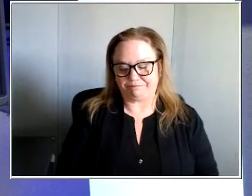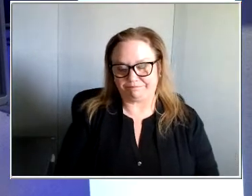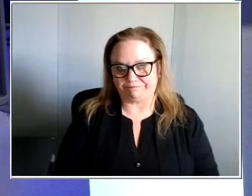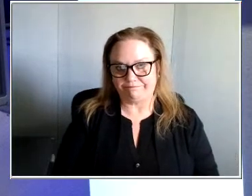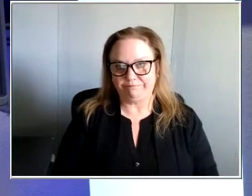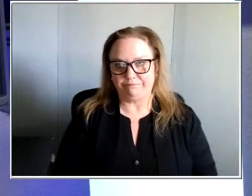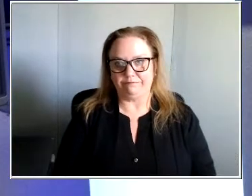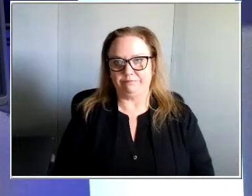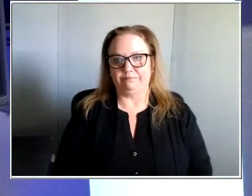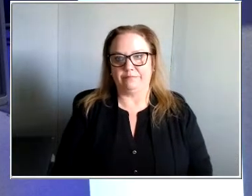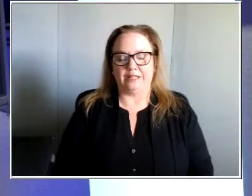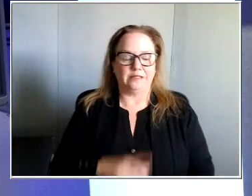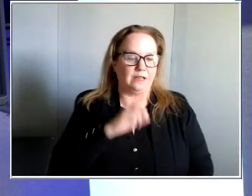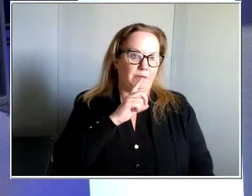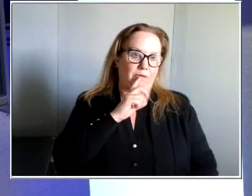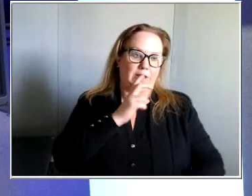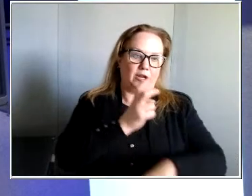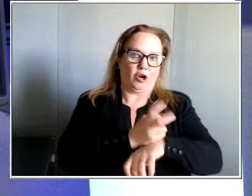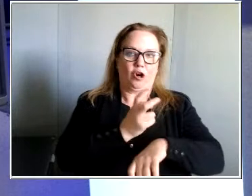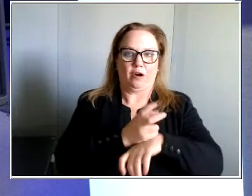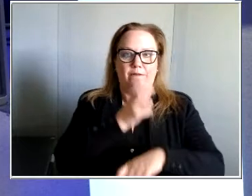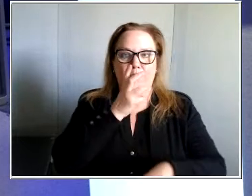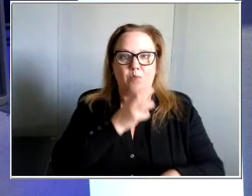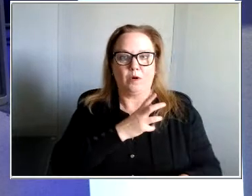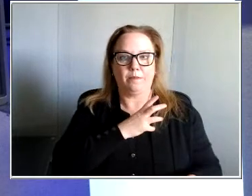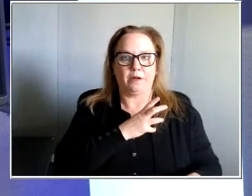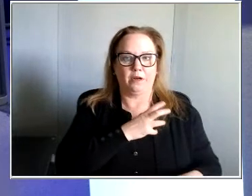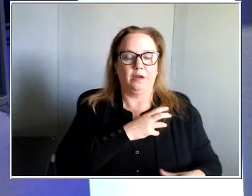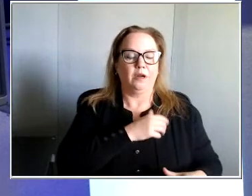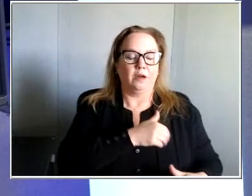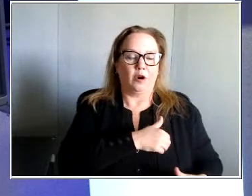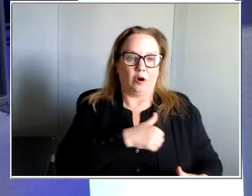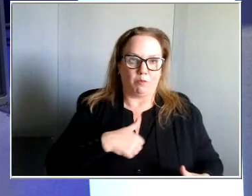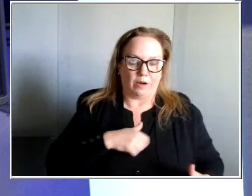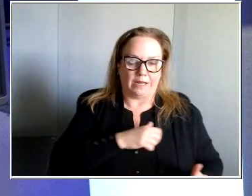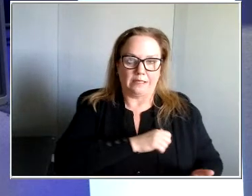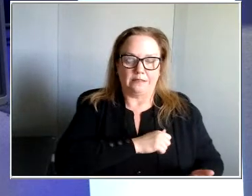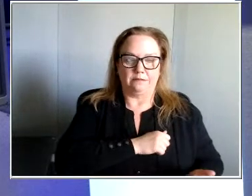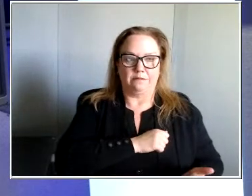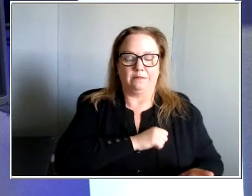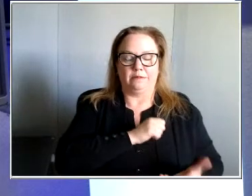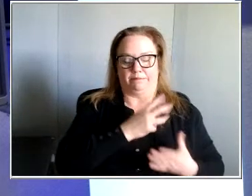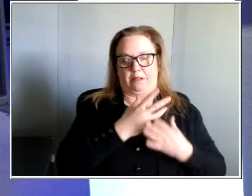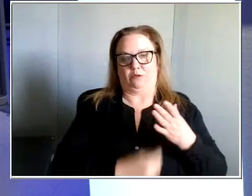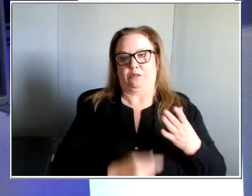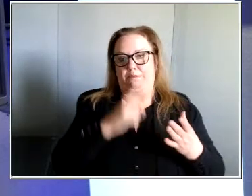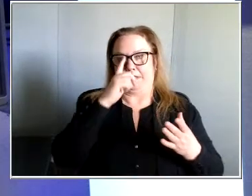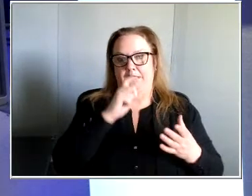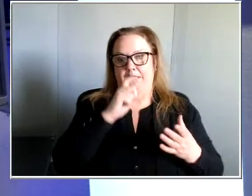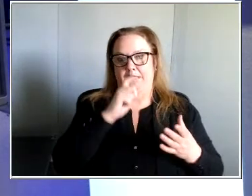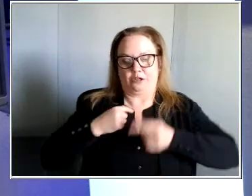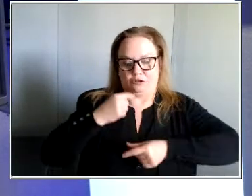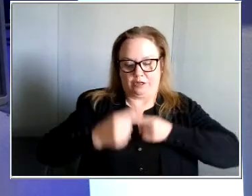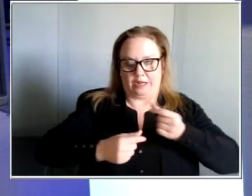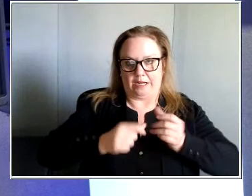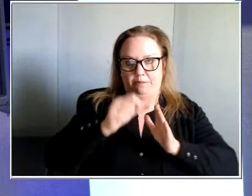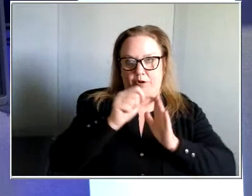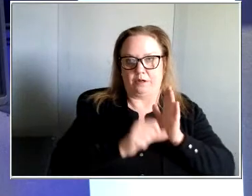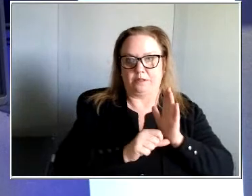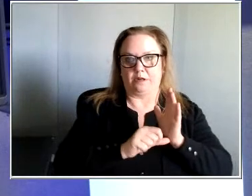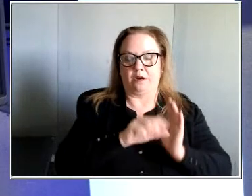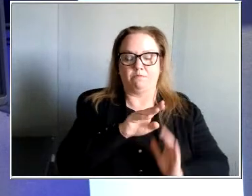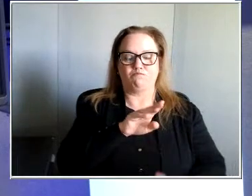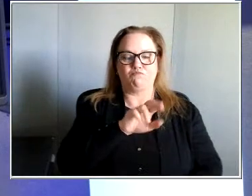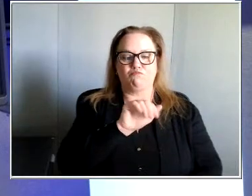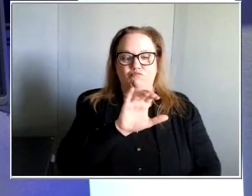to be difficult for a woman who loses both breasts, either because of a genetic process, like they're BRCA1 or 2